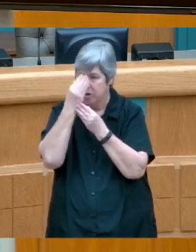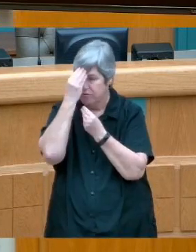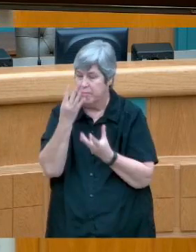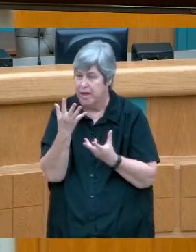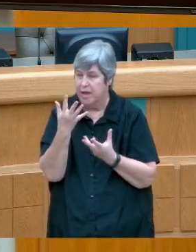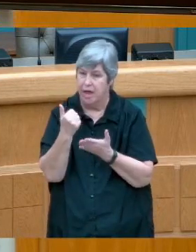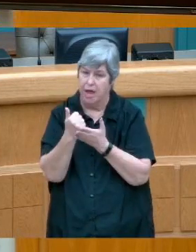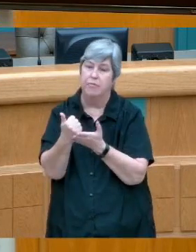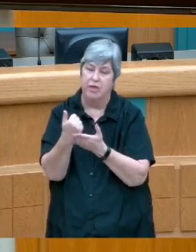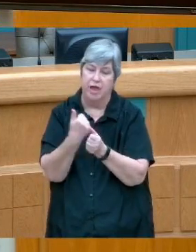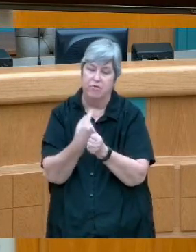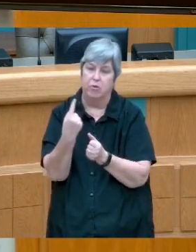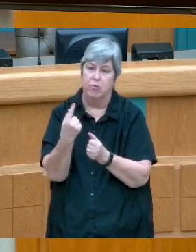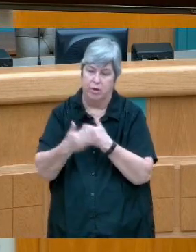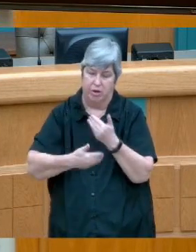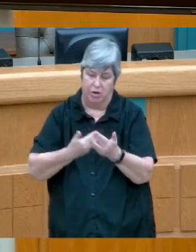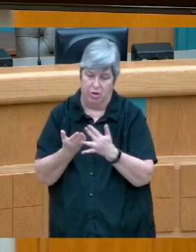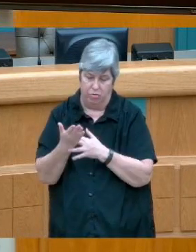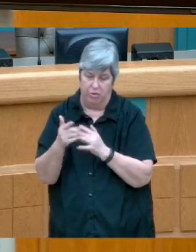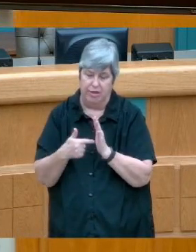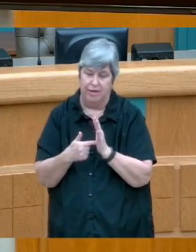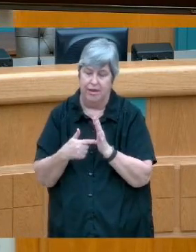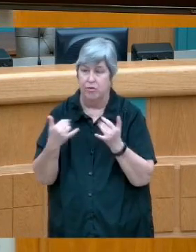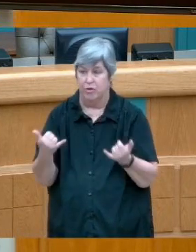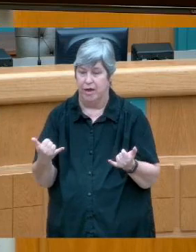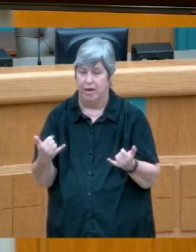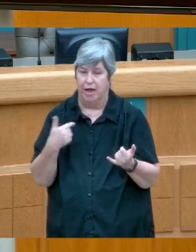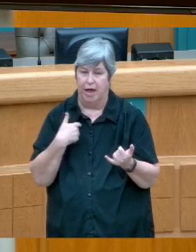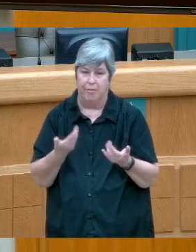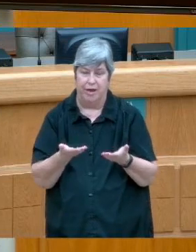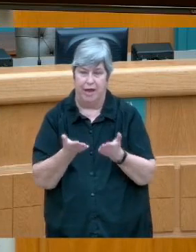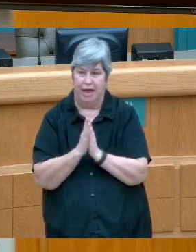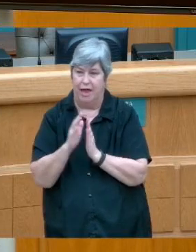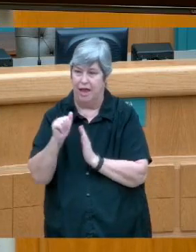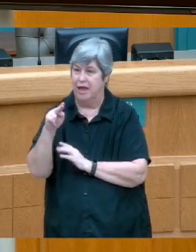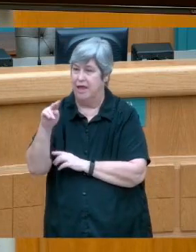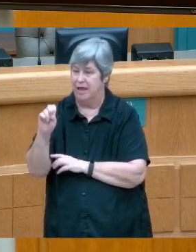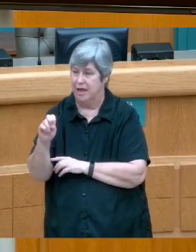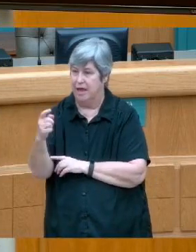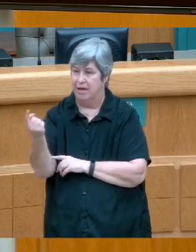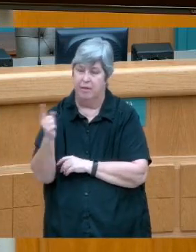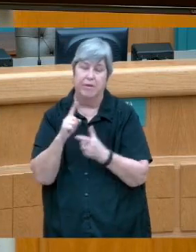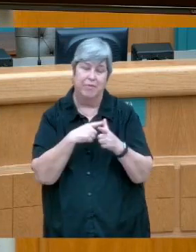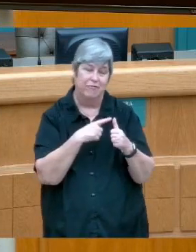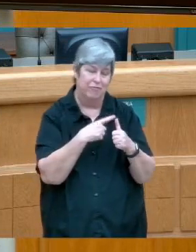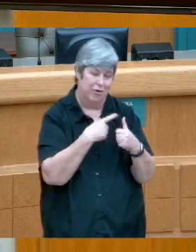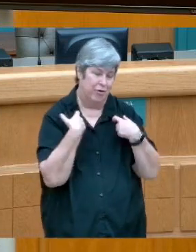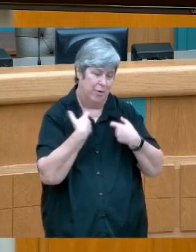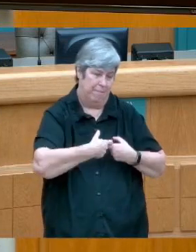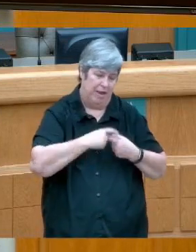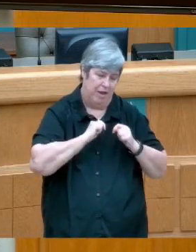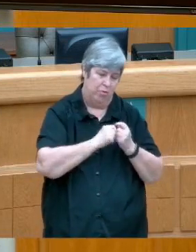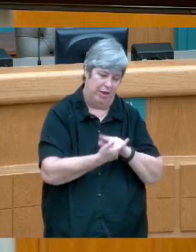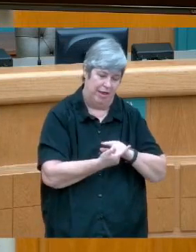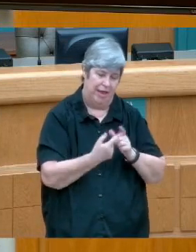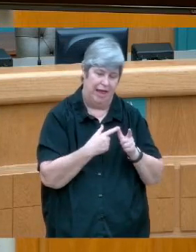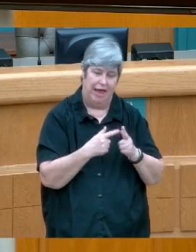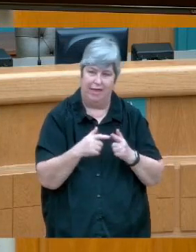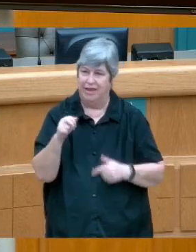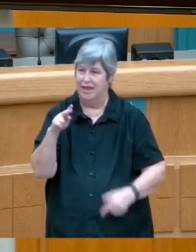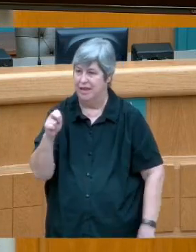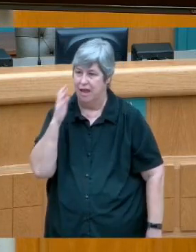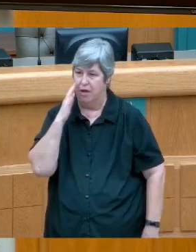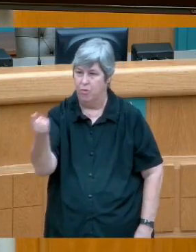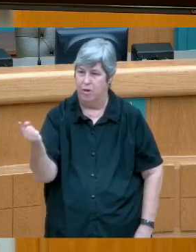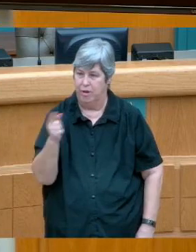information helps everybody get through this. So with that, I'm going to have Annette Rodriguez. First, we're going to do a Spanish translation, and then Annette Rodriguez will just do